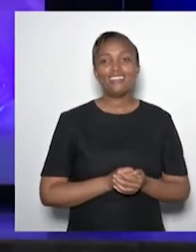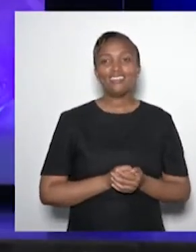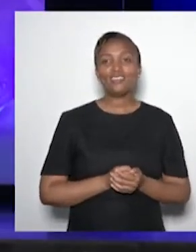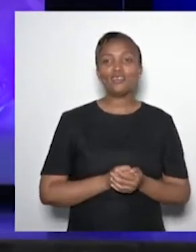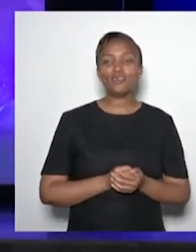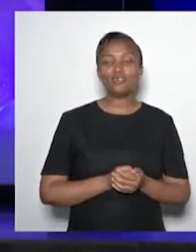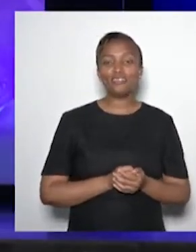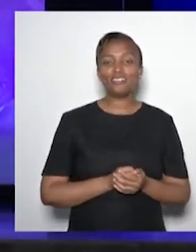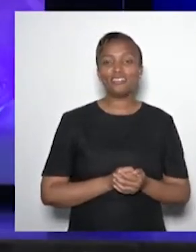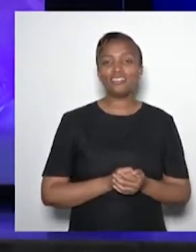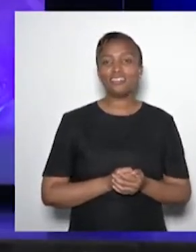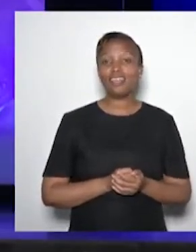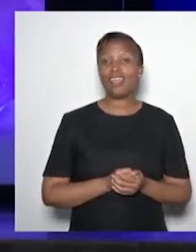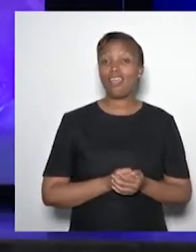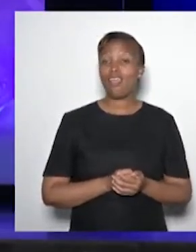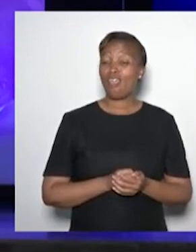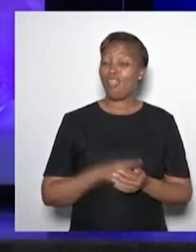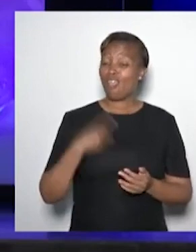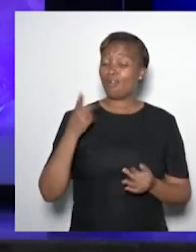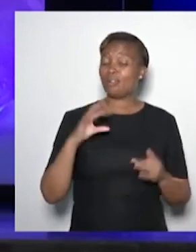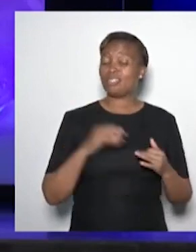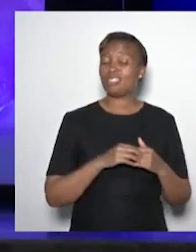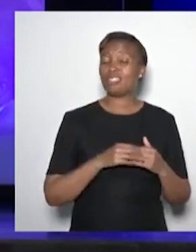Nanke nkile ka nyadisa le pedi.